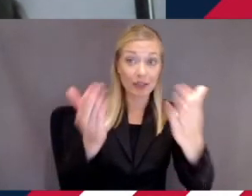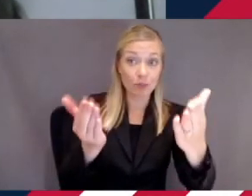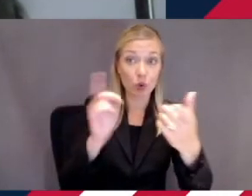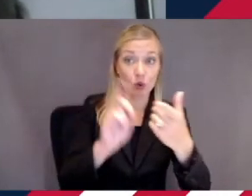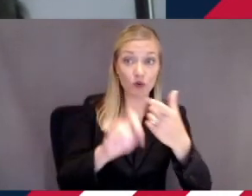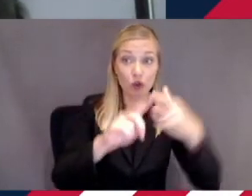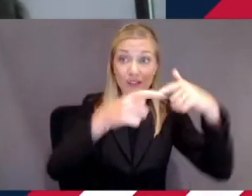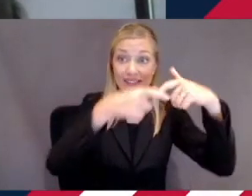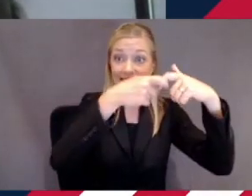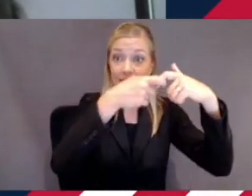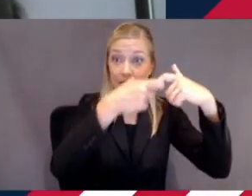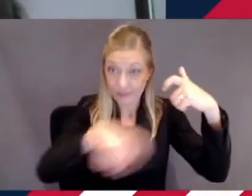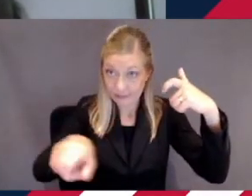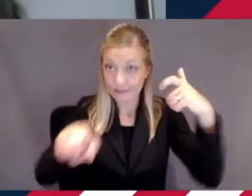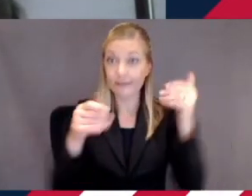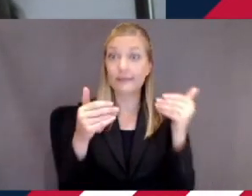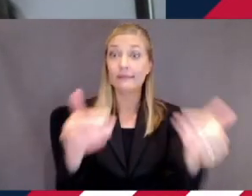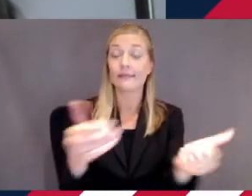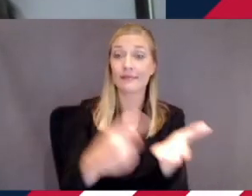committee.